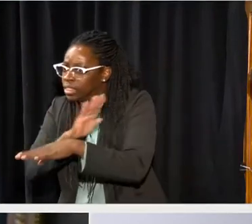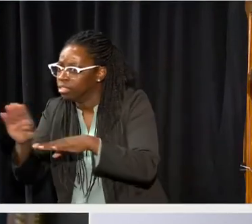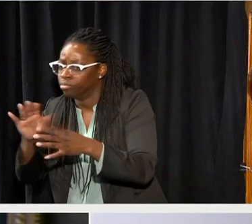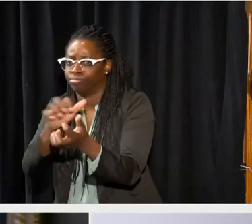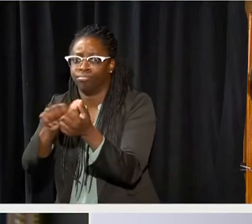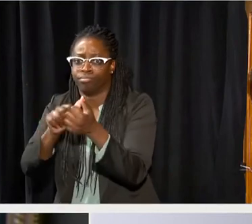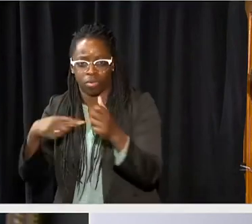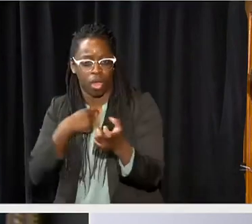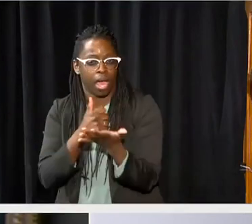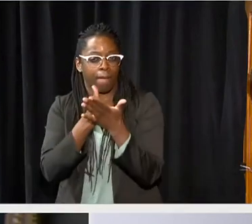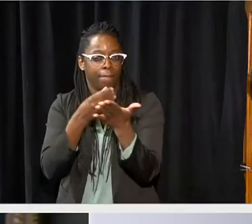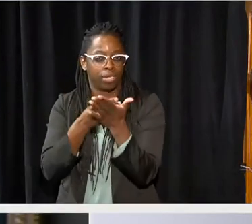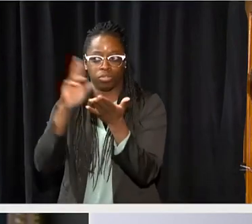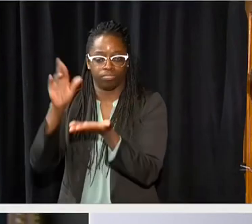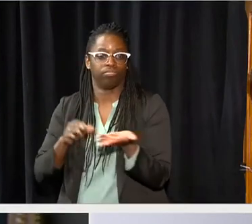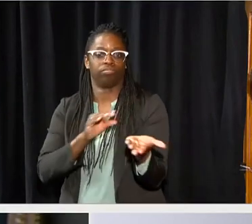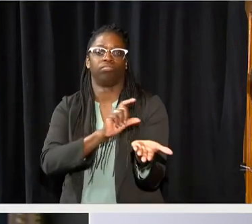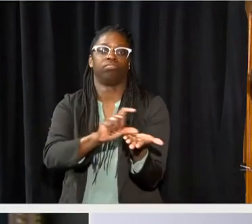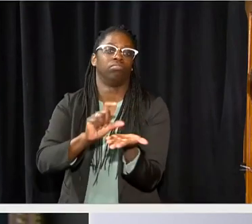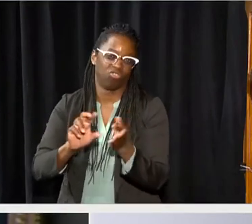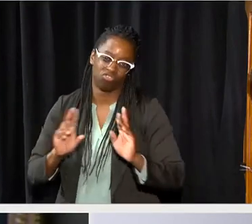needed.